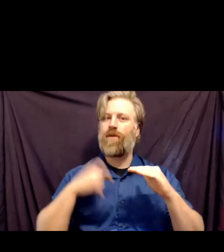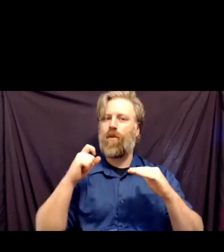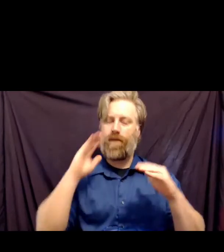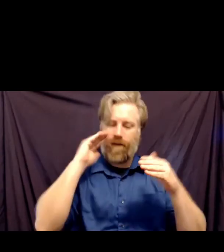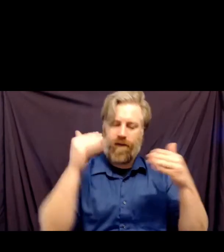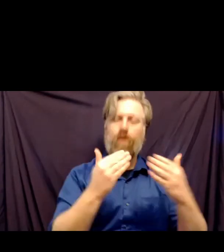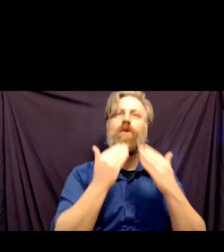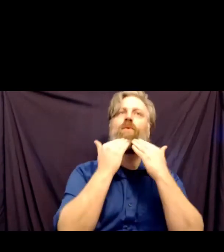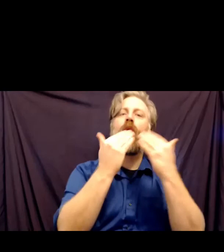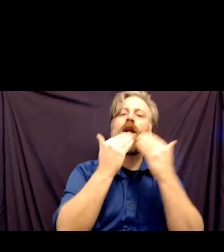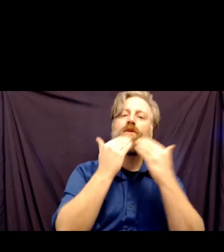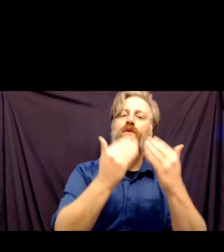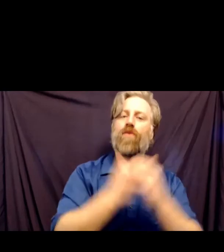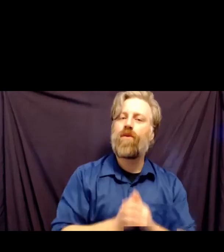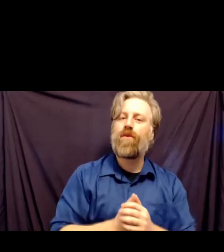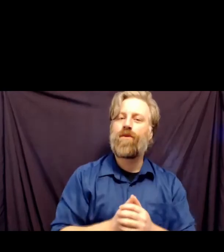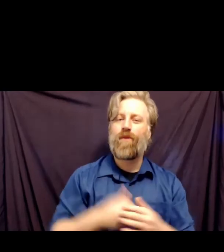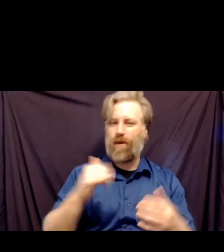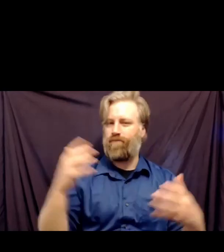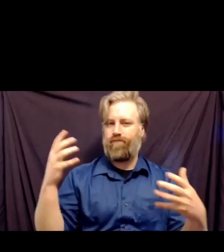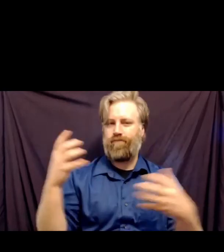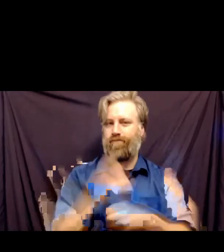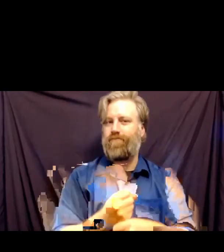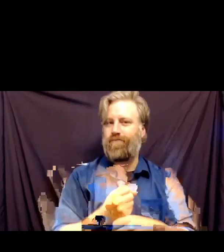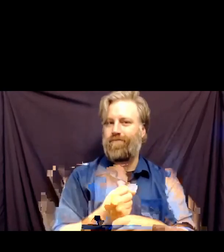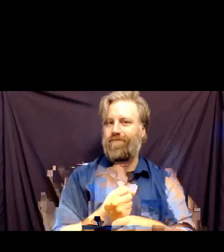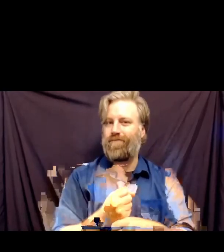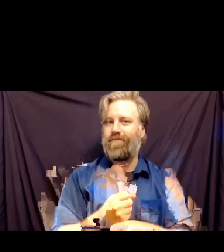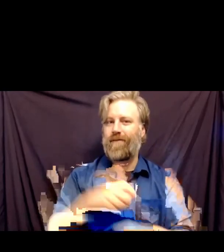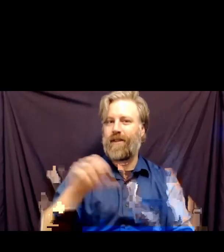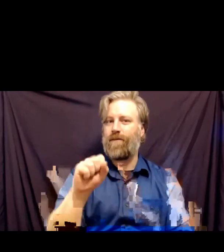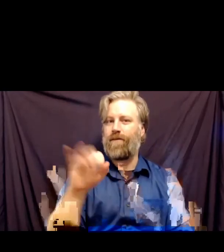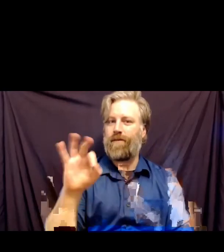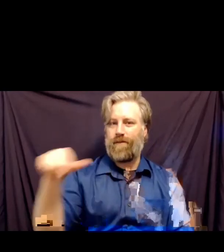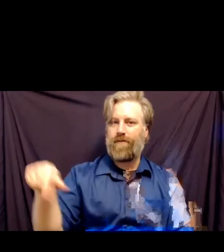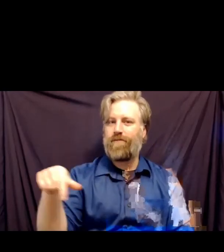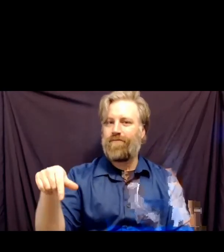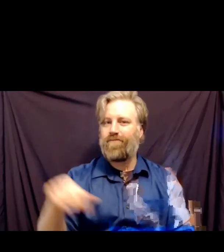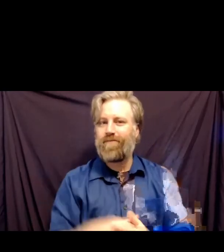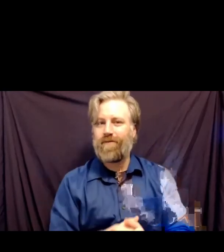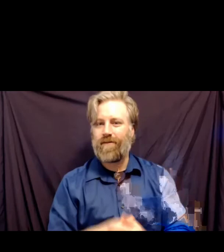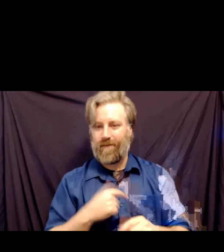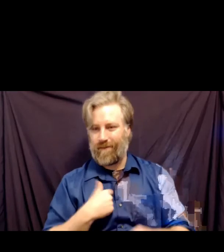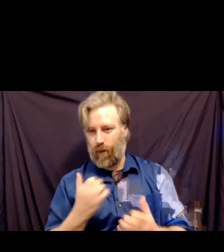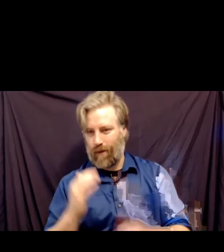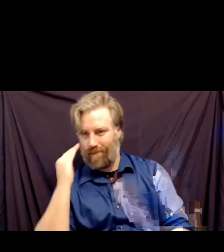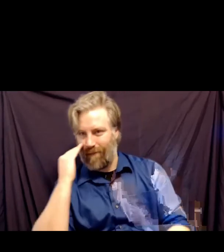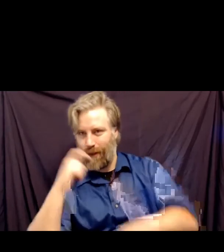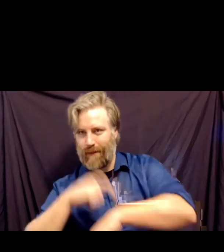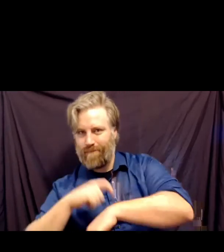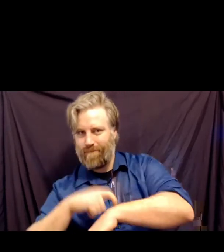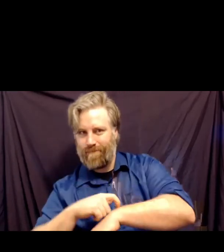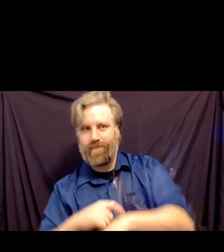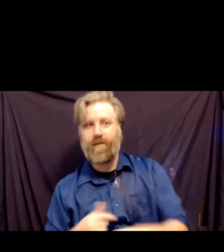a very, very brief little summary of what this is about, but I want to be very aware of our time here. So I'm going to